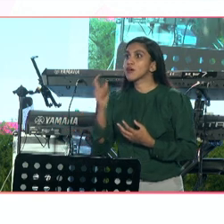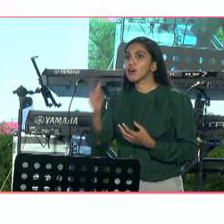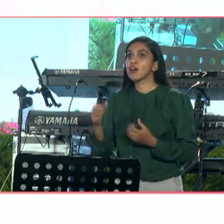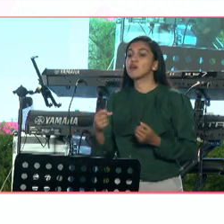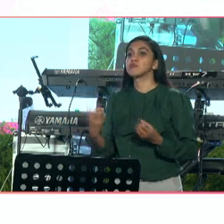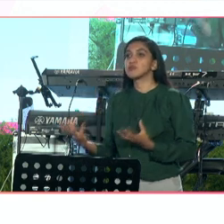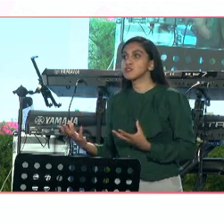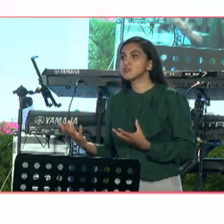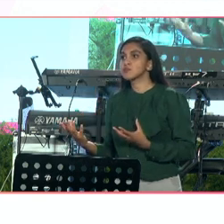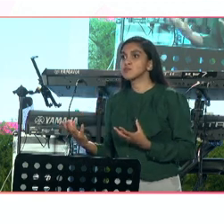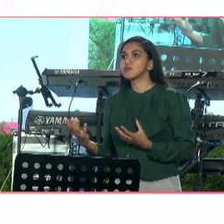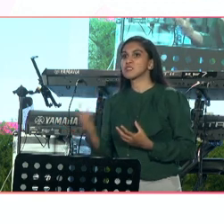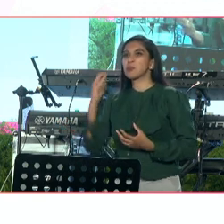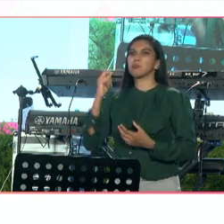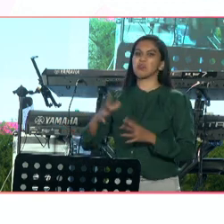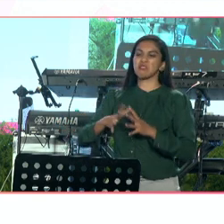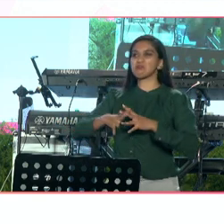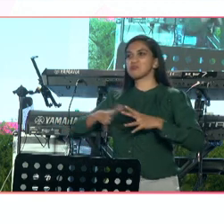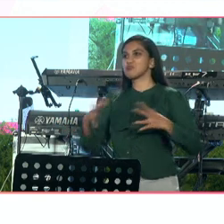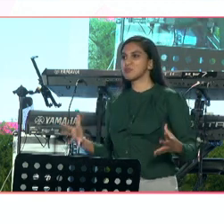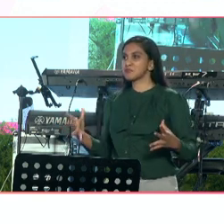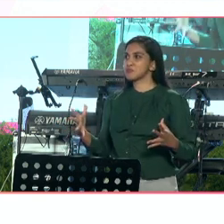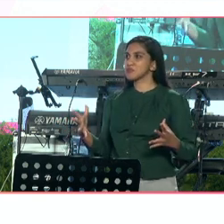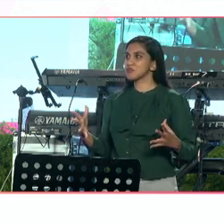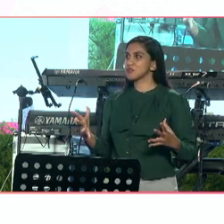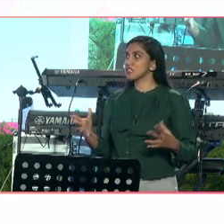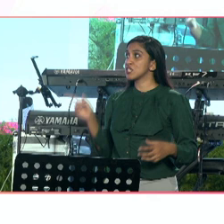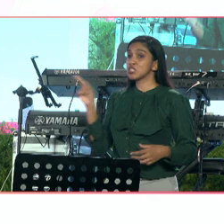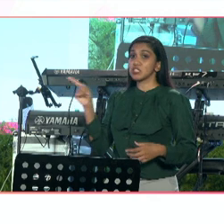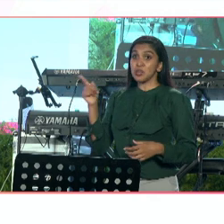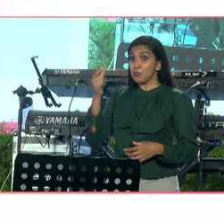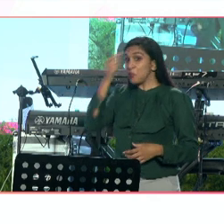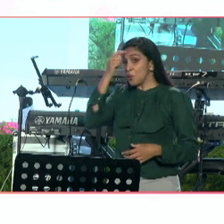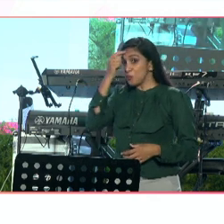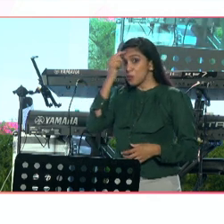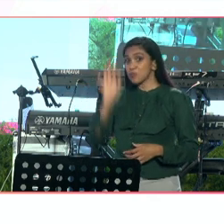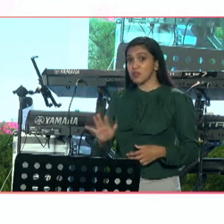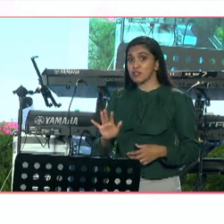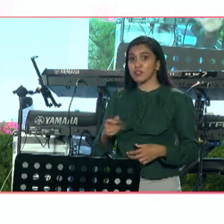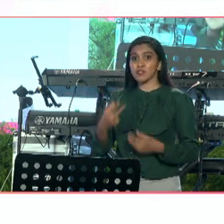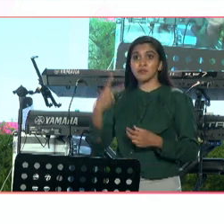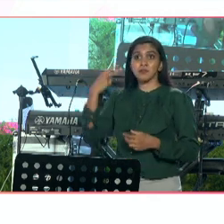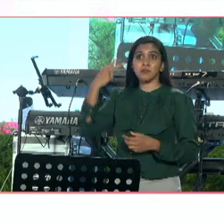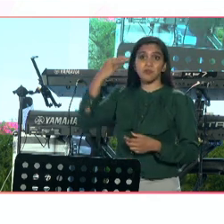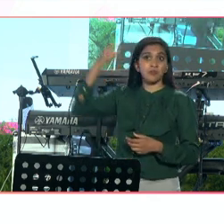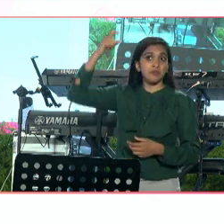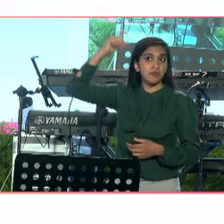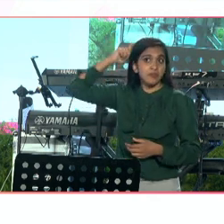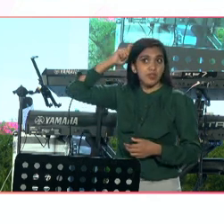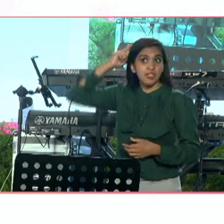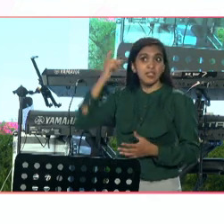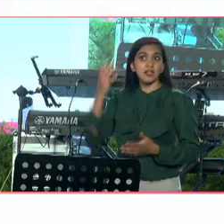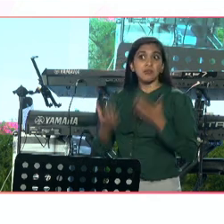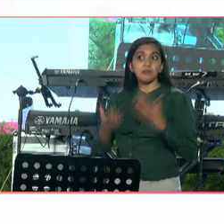is very, very expensive. And it is risky. During a implantation surgery, it may even cause